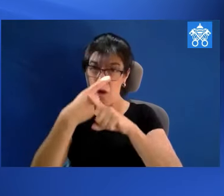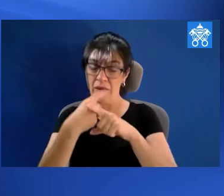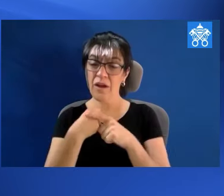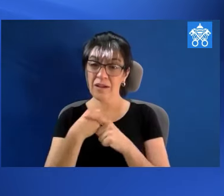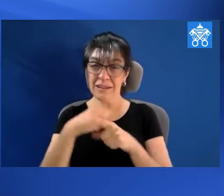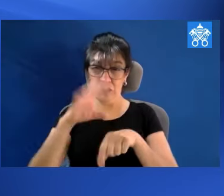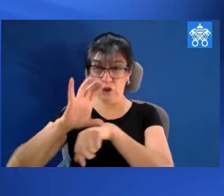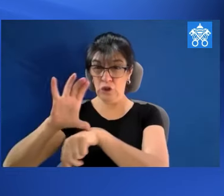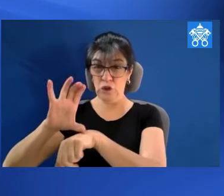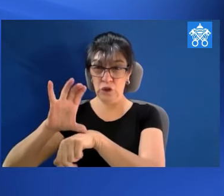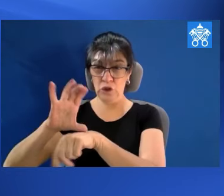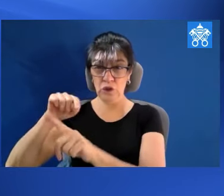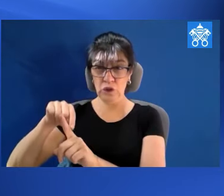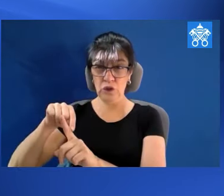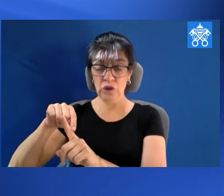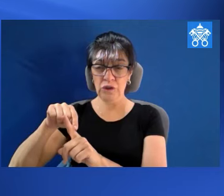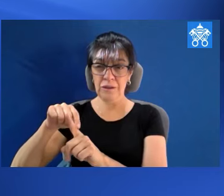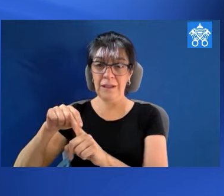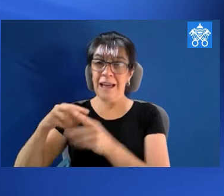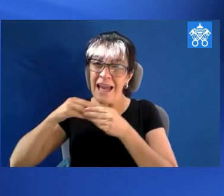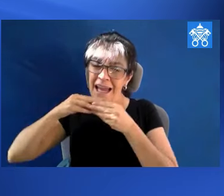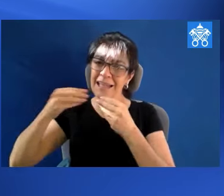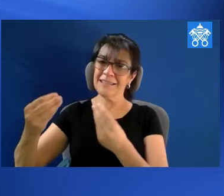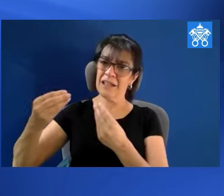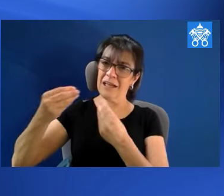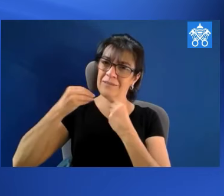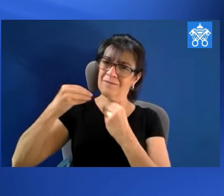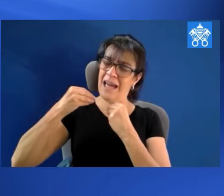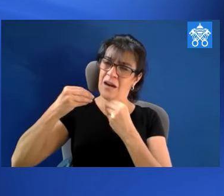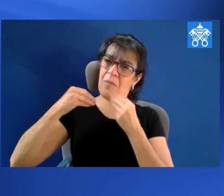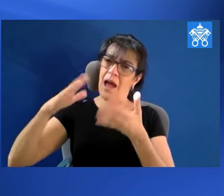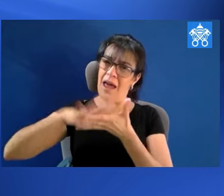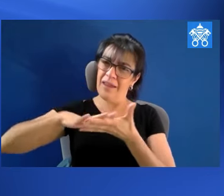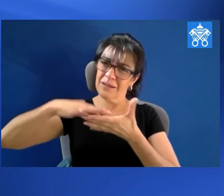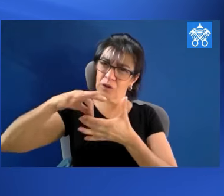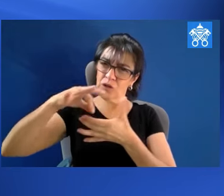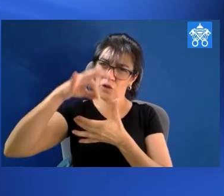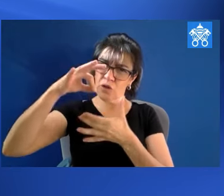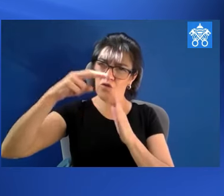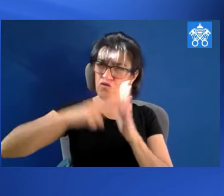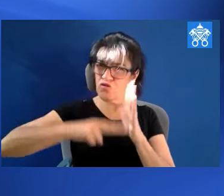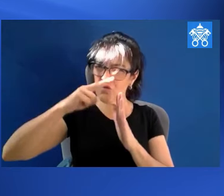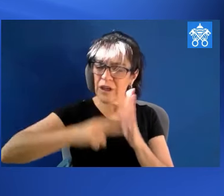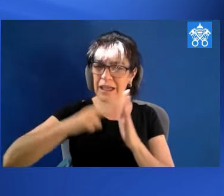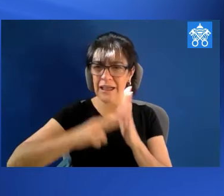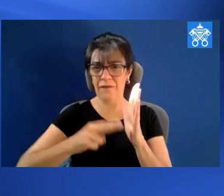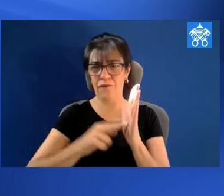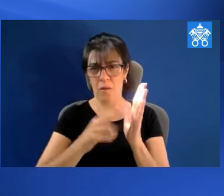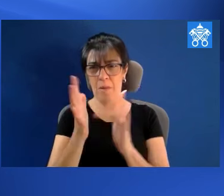Brothers and sisters, the Church is nourished by the spiritual reading of the Sacred